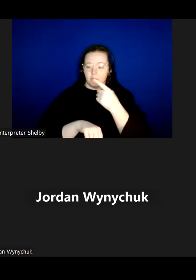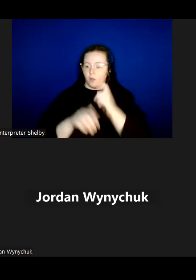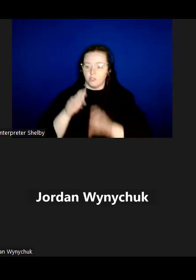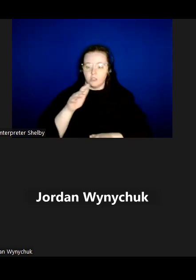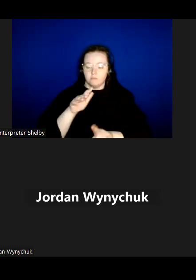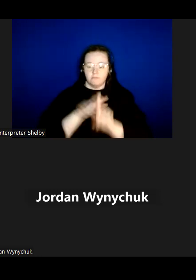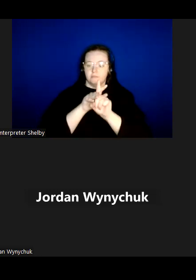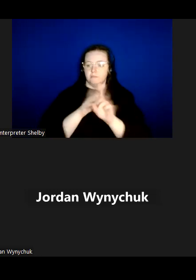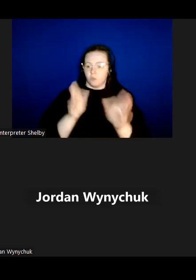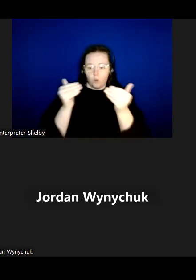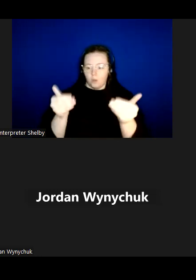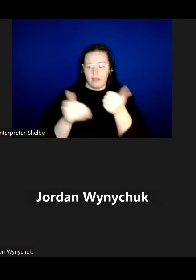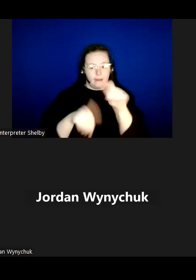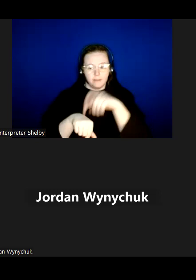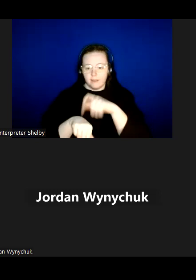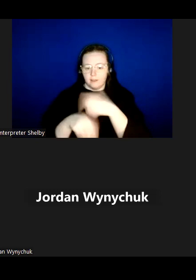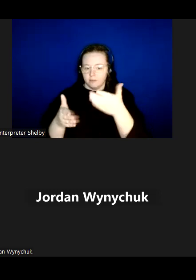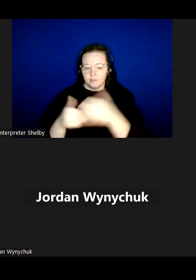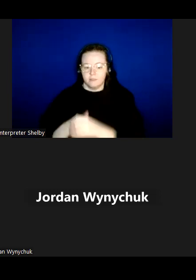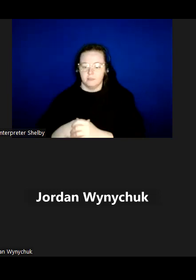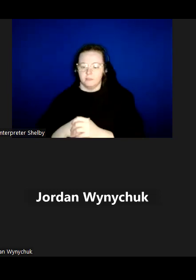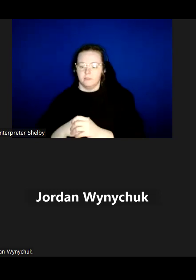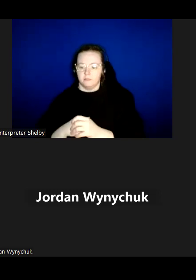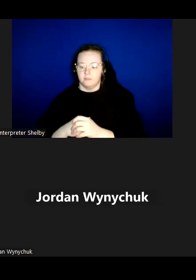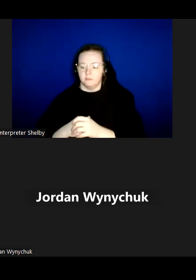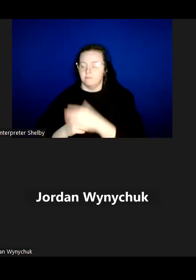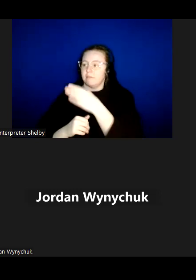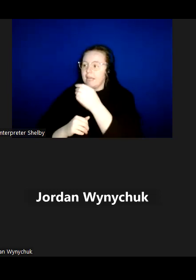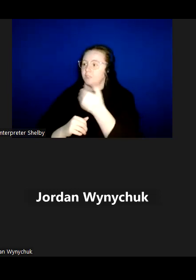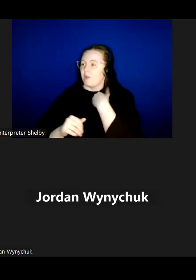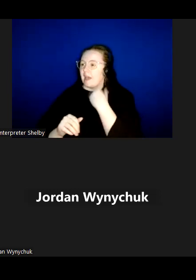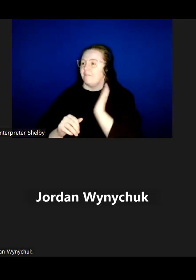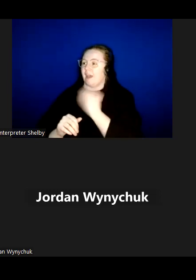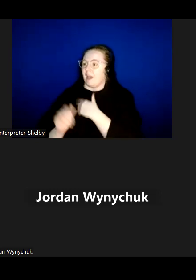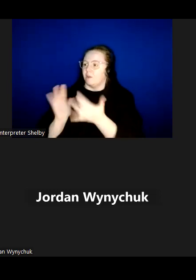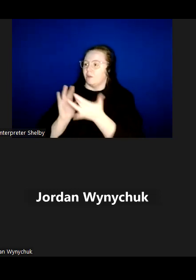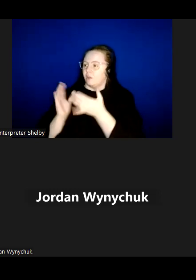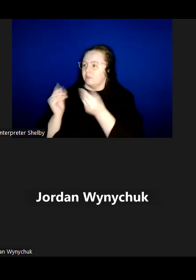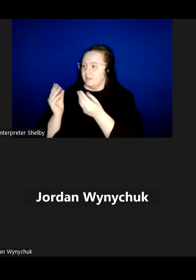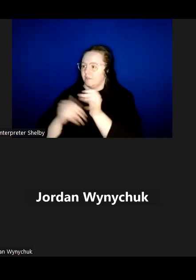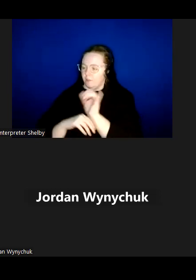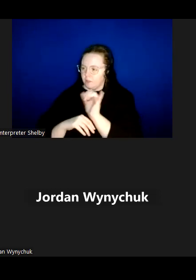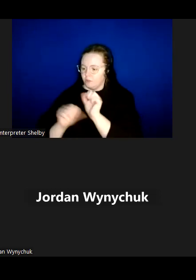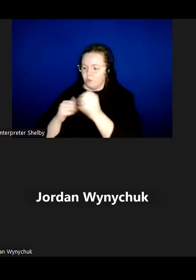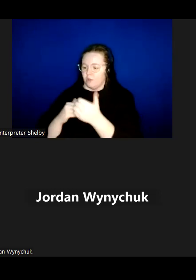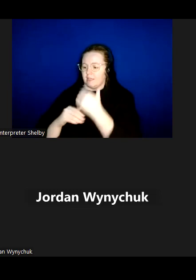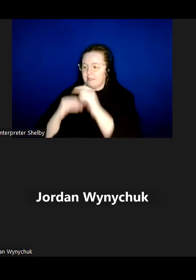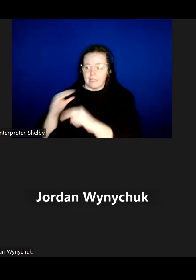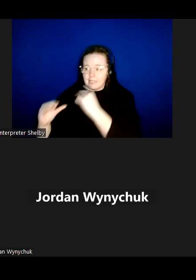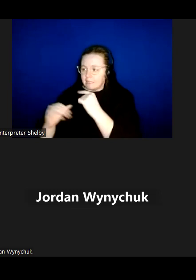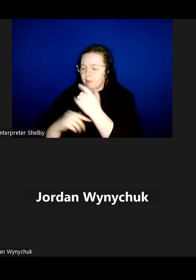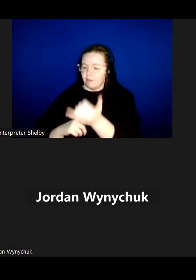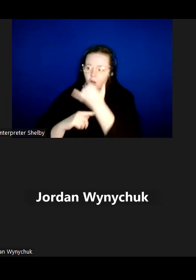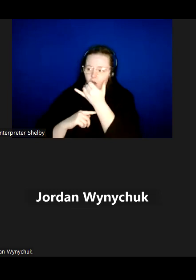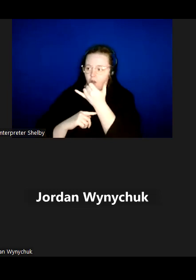still open. Please go right ahead. Right. And you have our contact information as well. So you can always send us an email or give us a